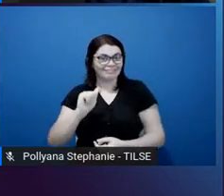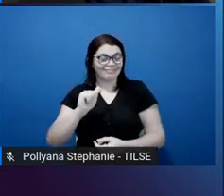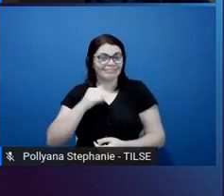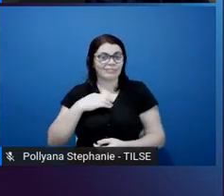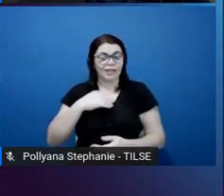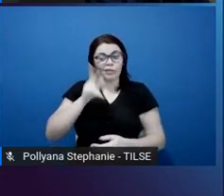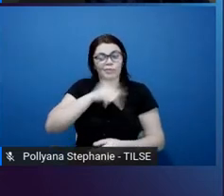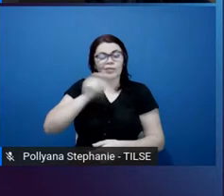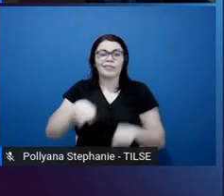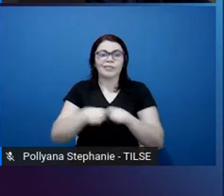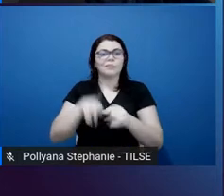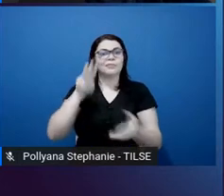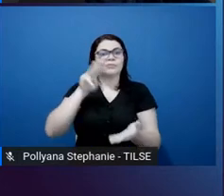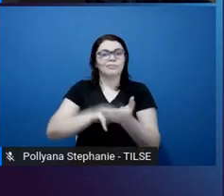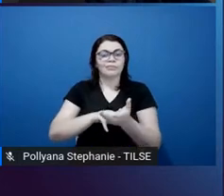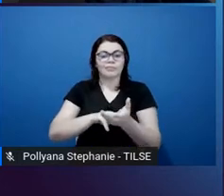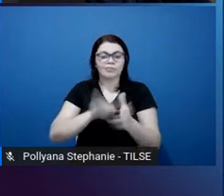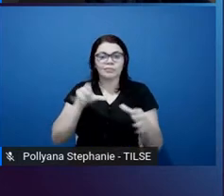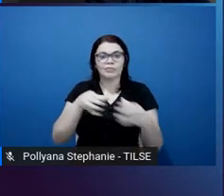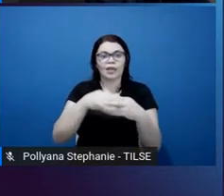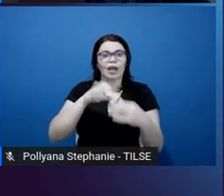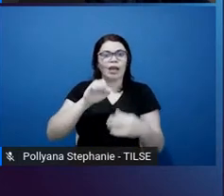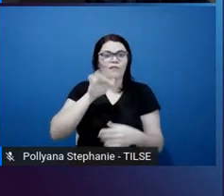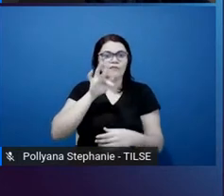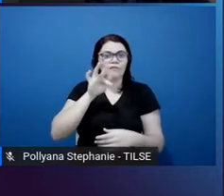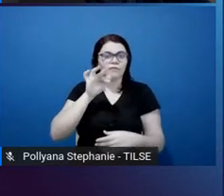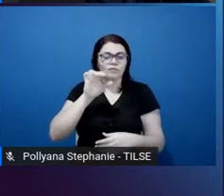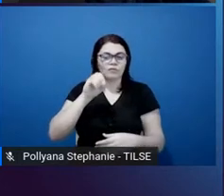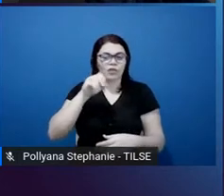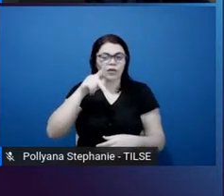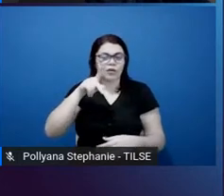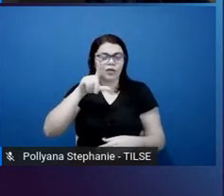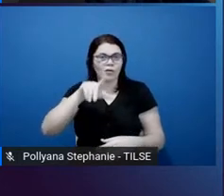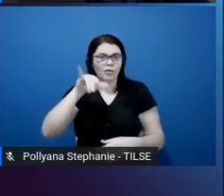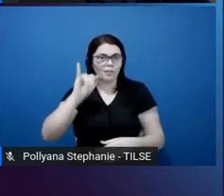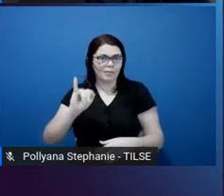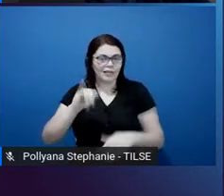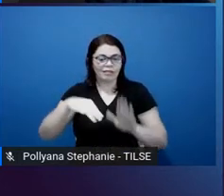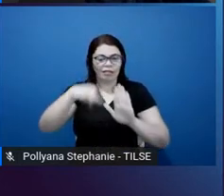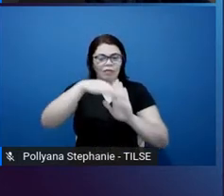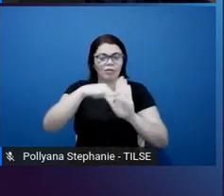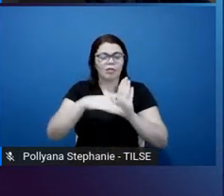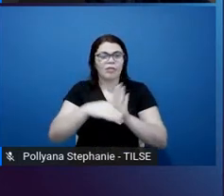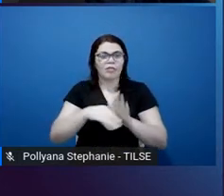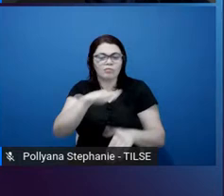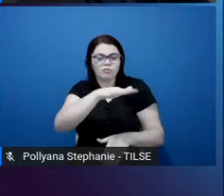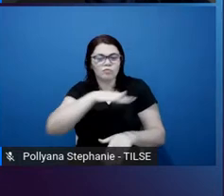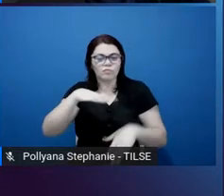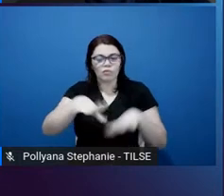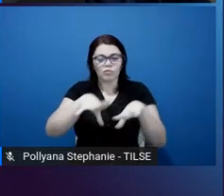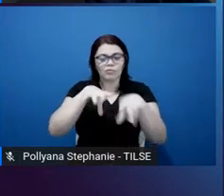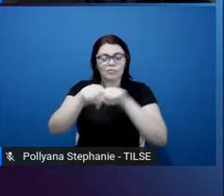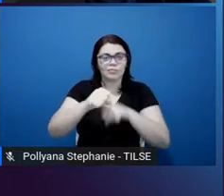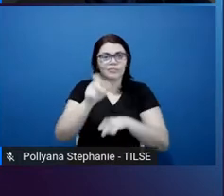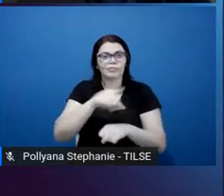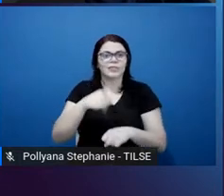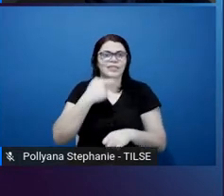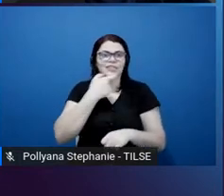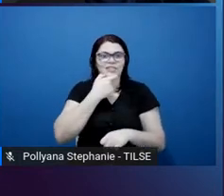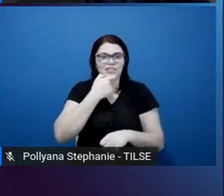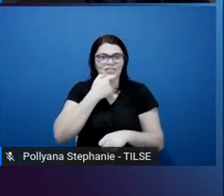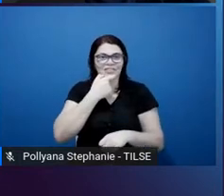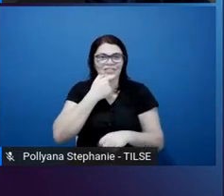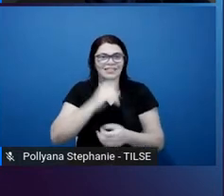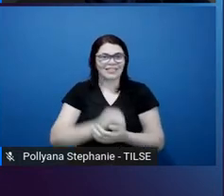member of the EFOPLI program, which stands for Espaços para a Formação do Professor de Língua Inglesa, which